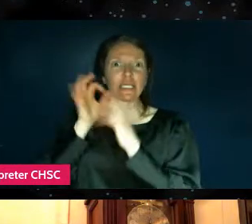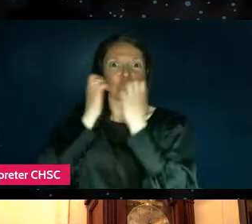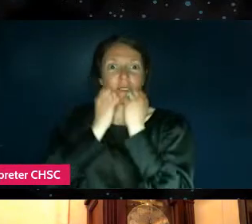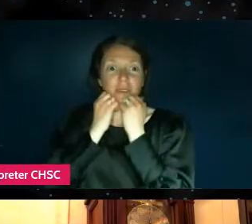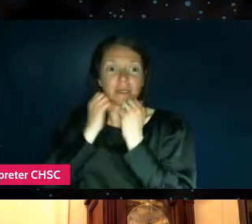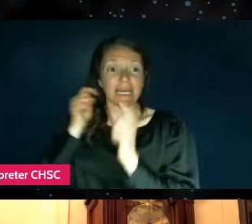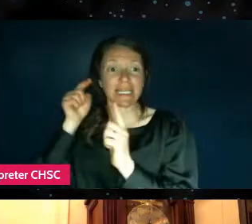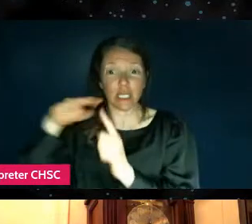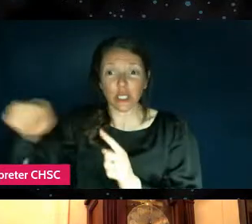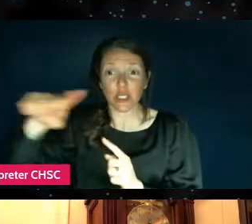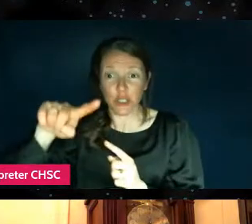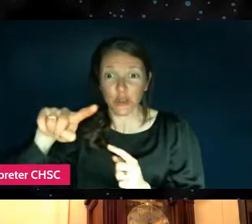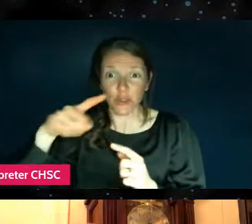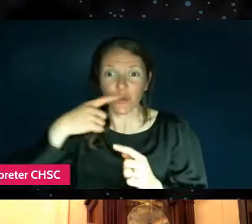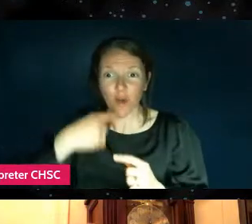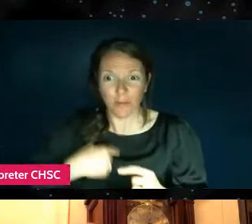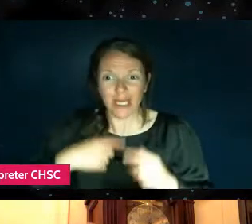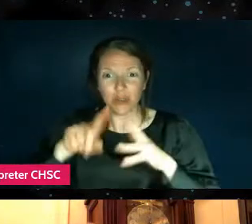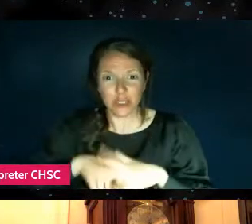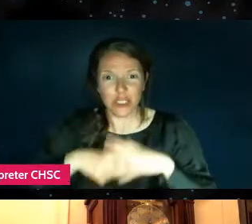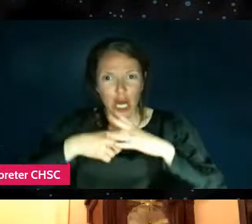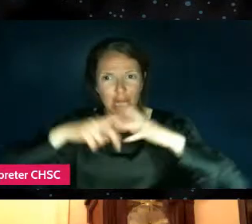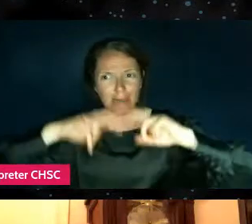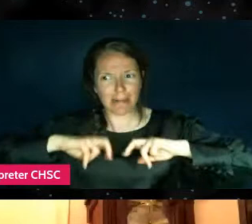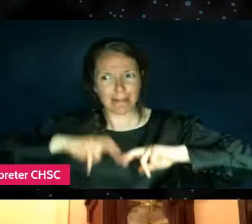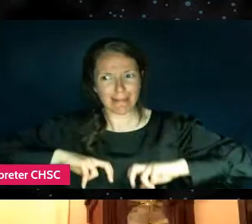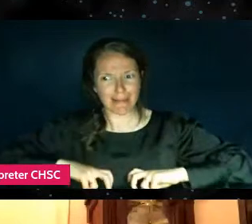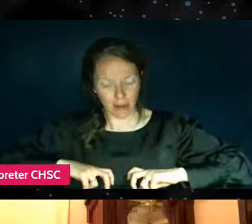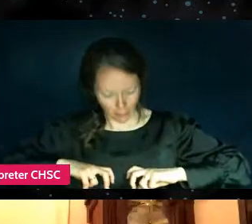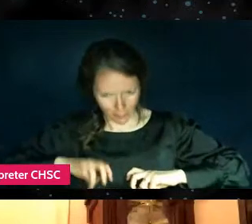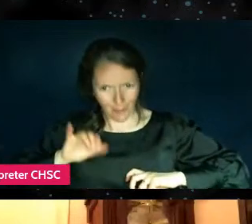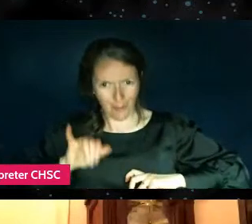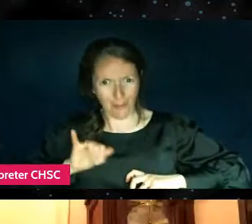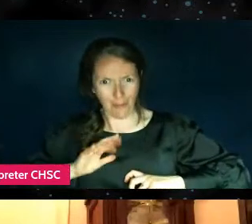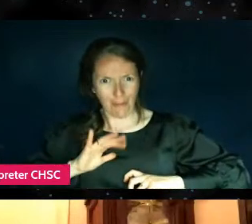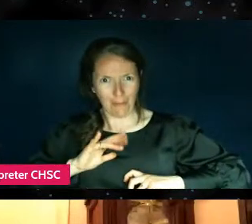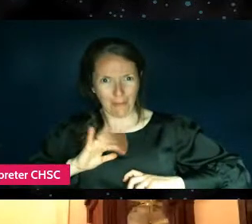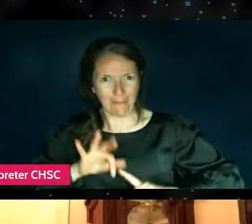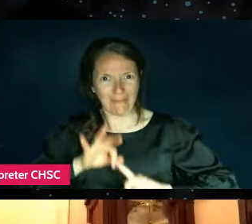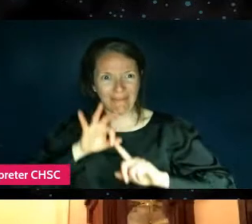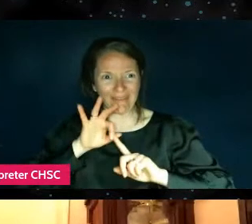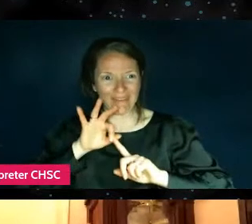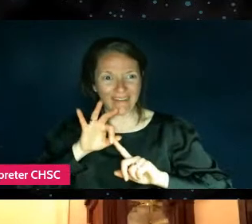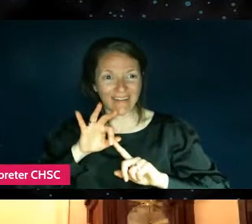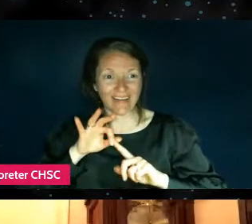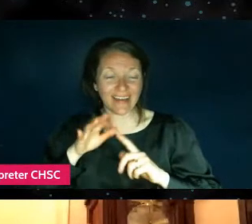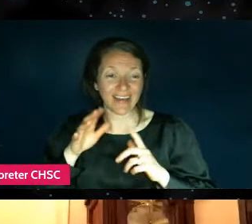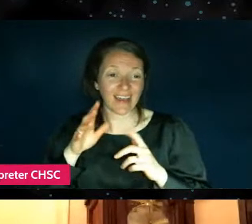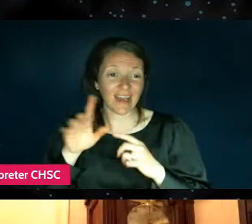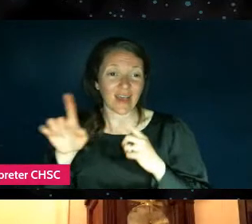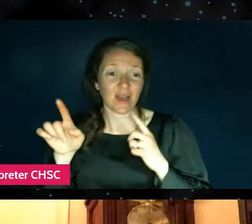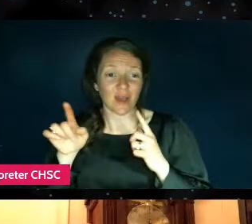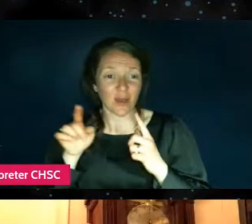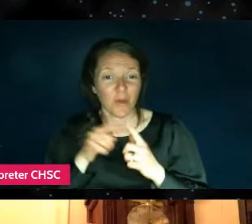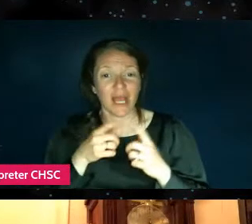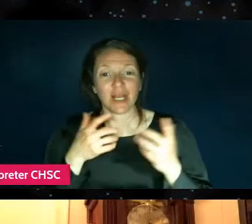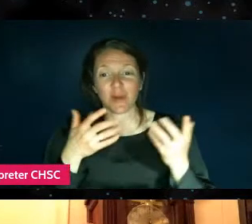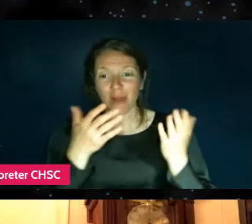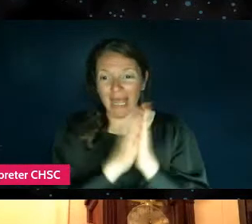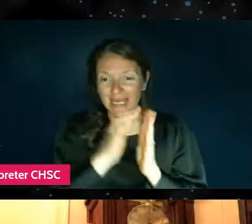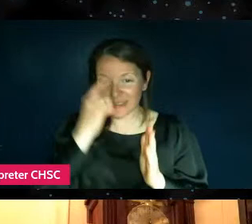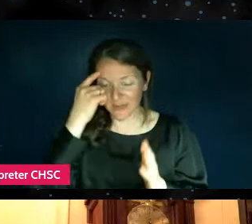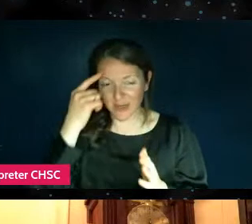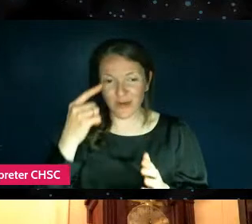digging. It was like, oh, God. I mean, and when you followed me up to Fire Island for my 40th